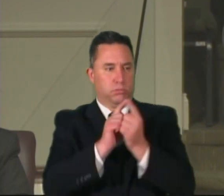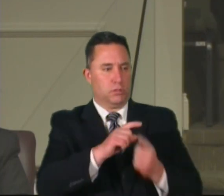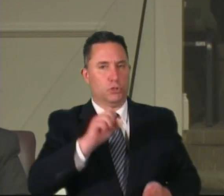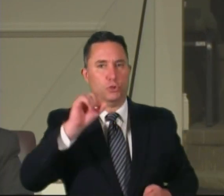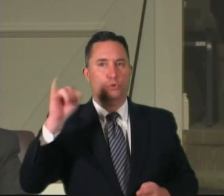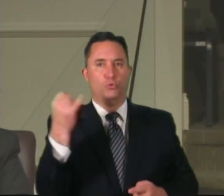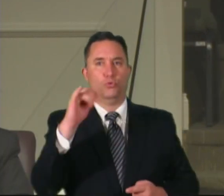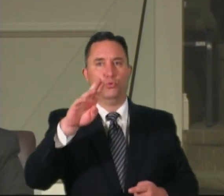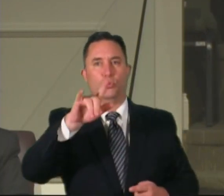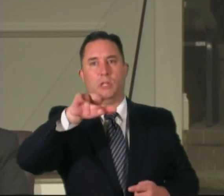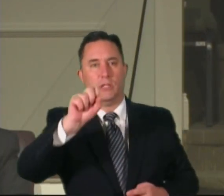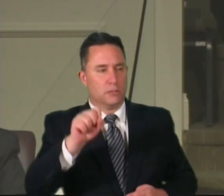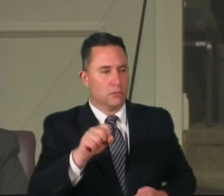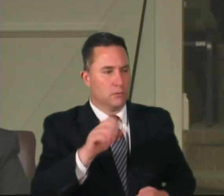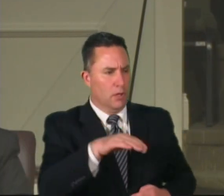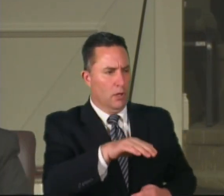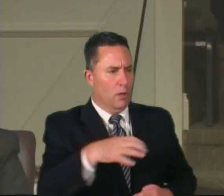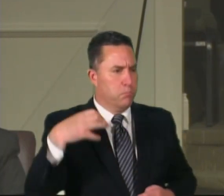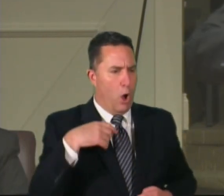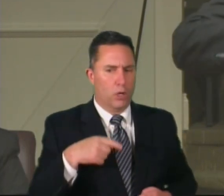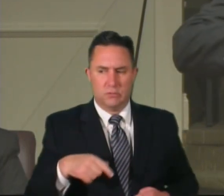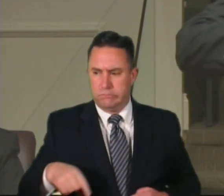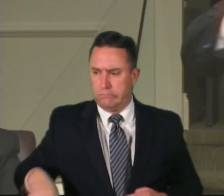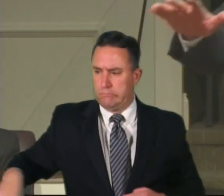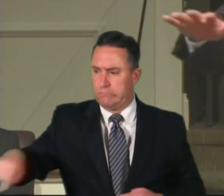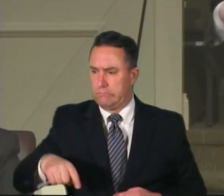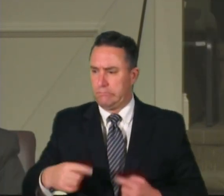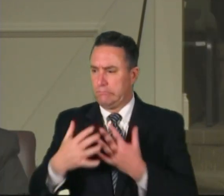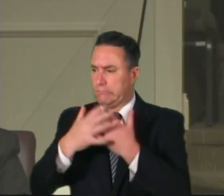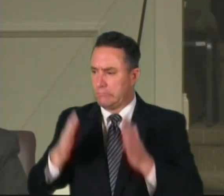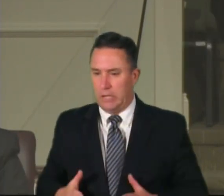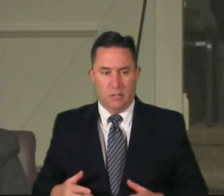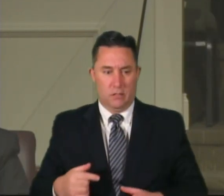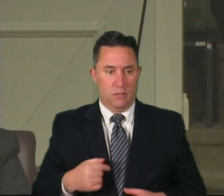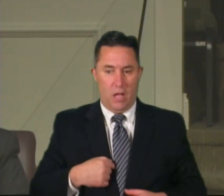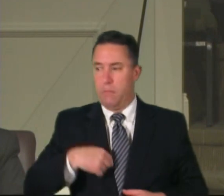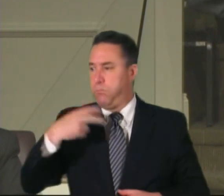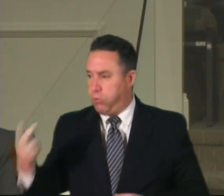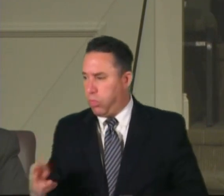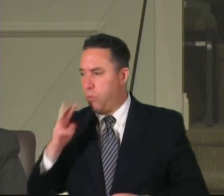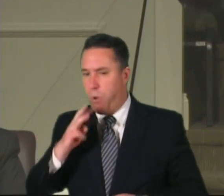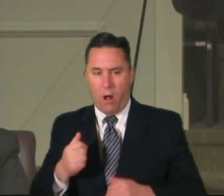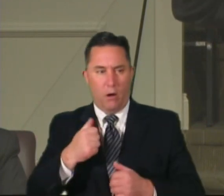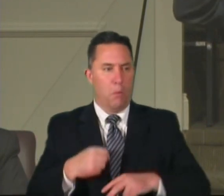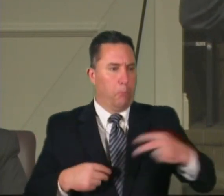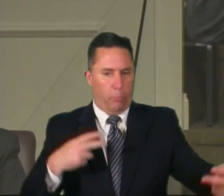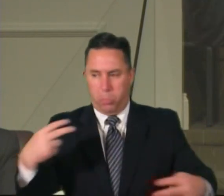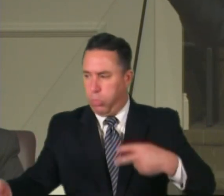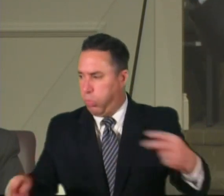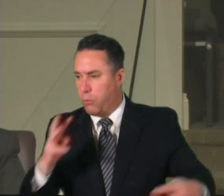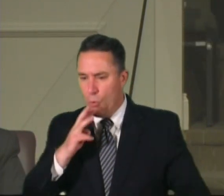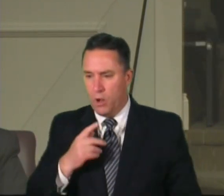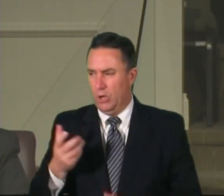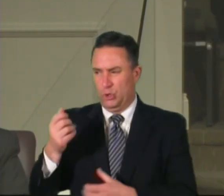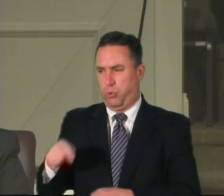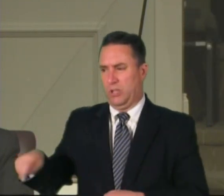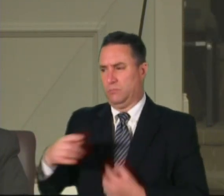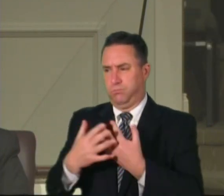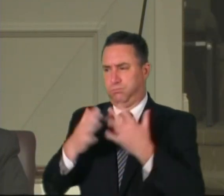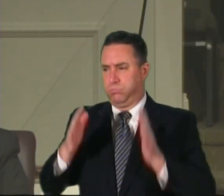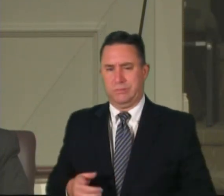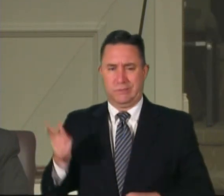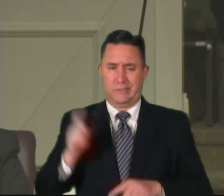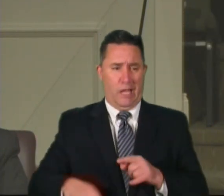say, listen, boss, these guys, we're going everywhere. I'm jumping in the water. Everybody's getting in. We can't trust these